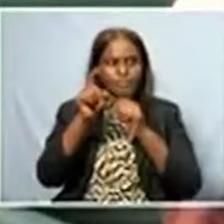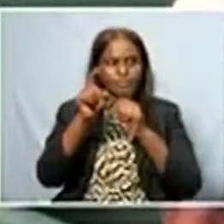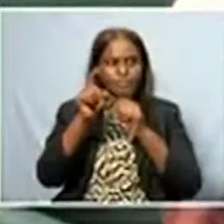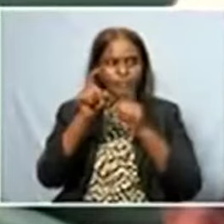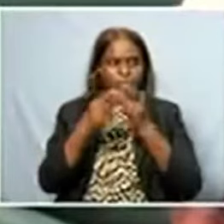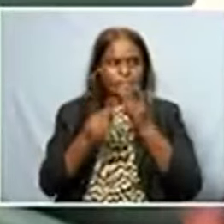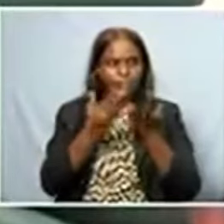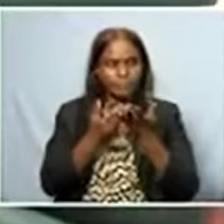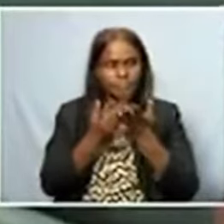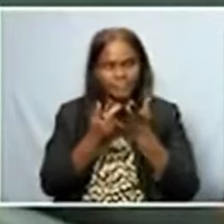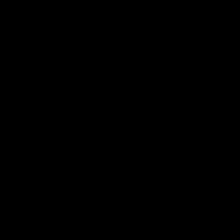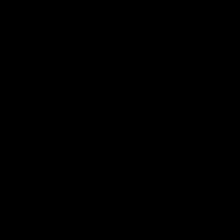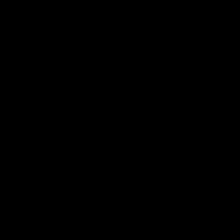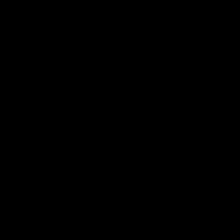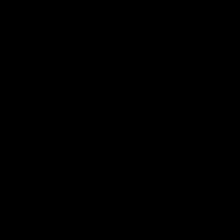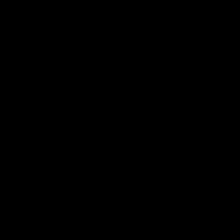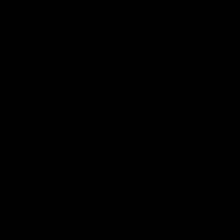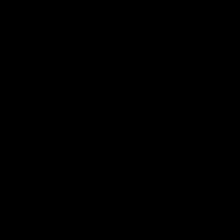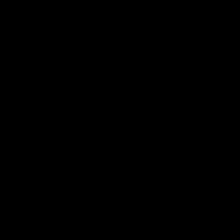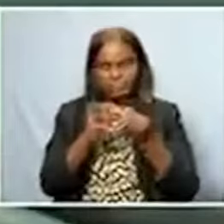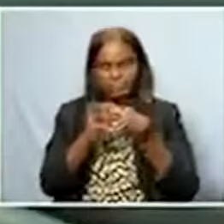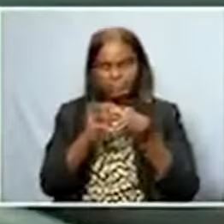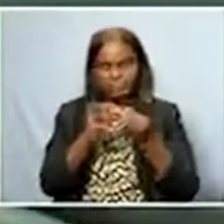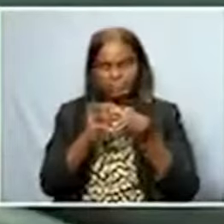is that head